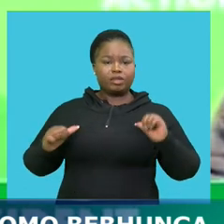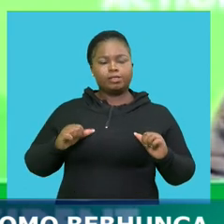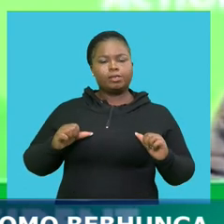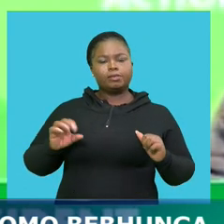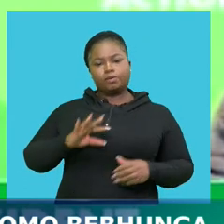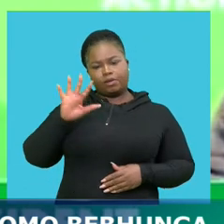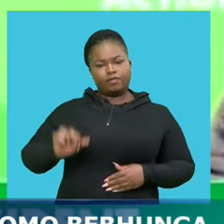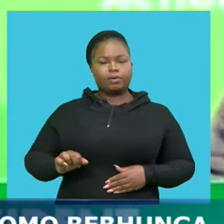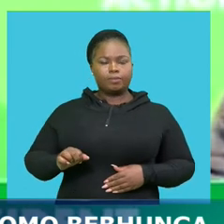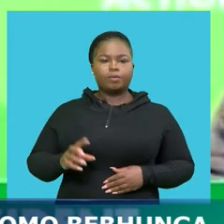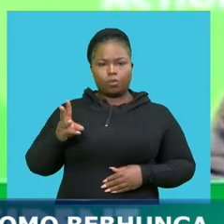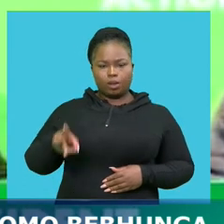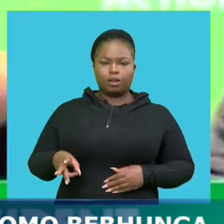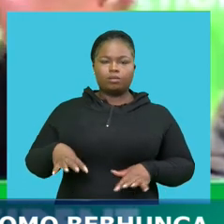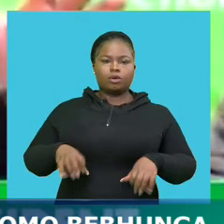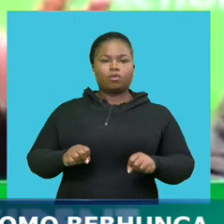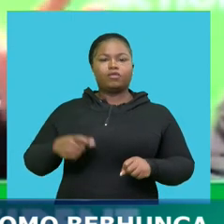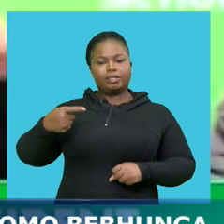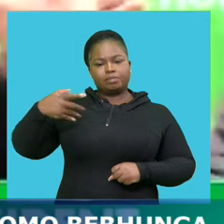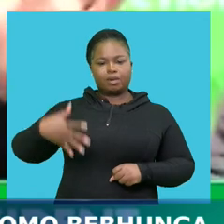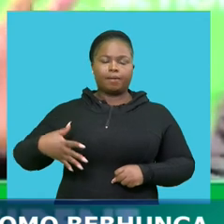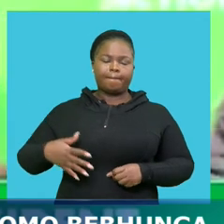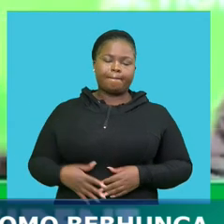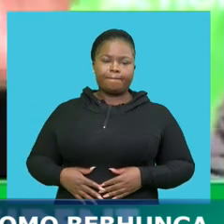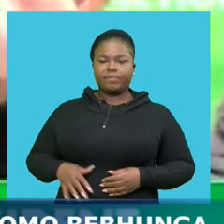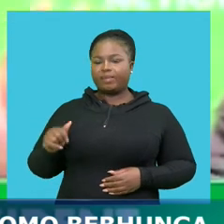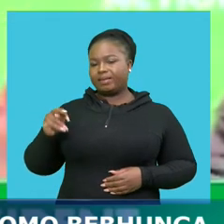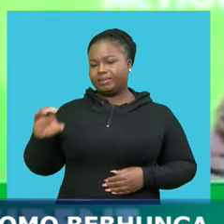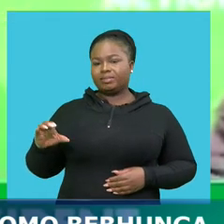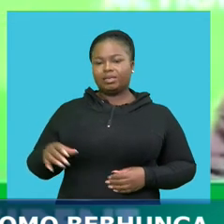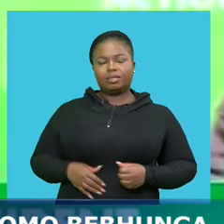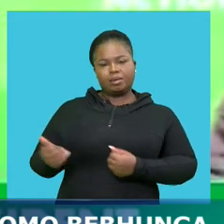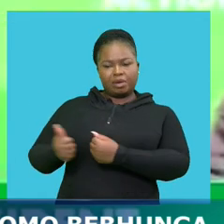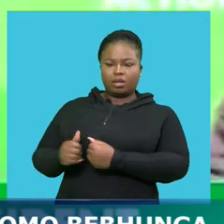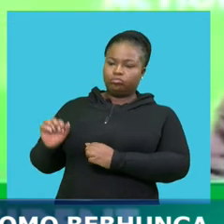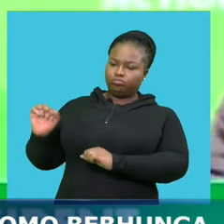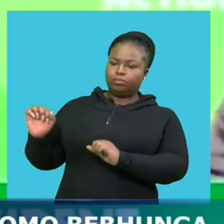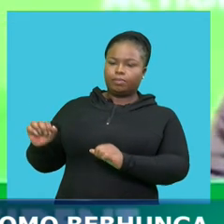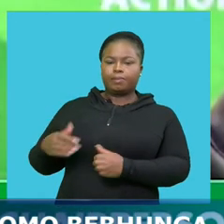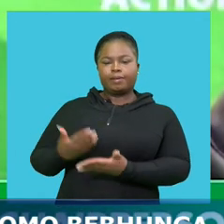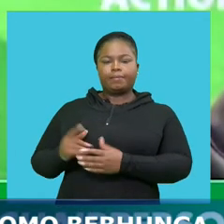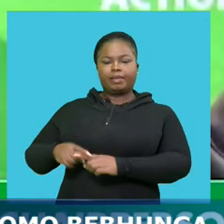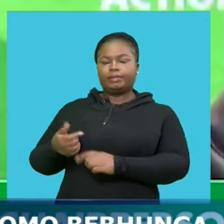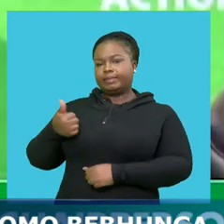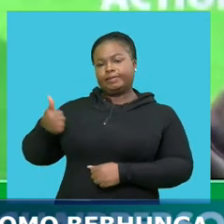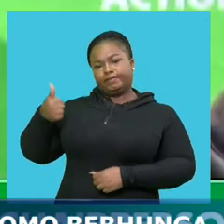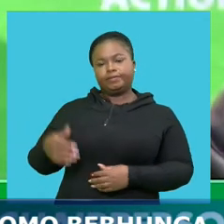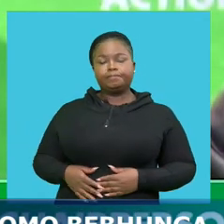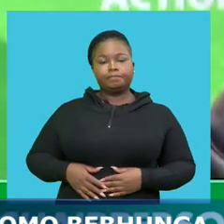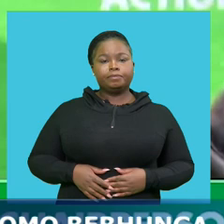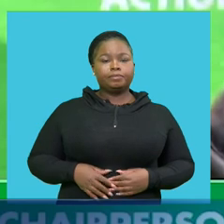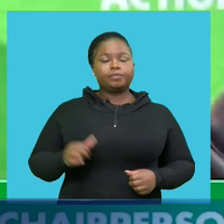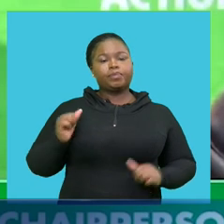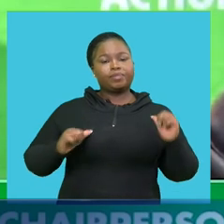over the speaker, and the ANC and their partners can take the executive. That Action SA